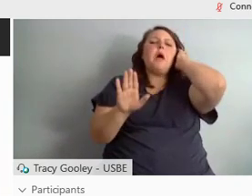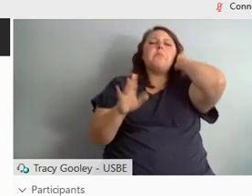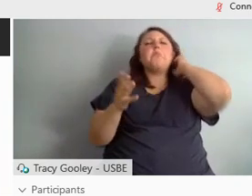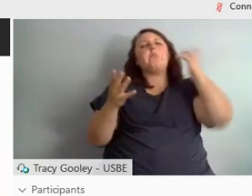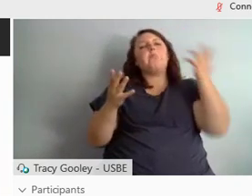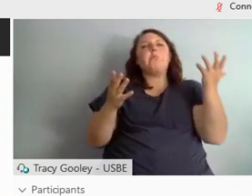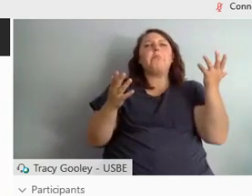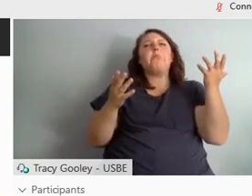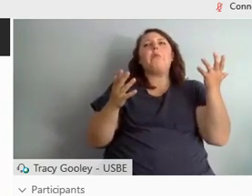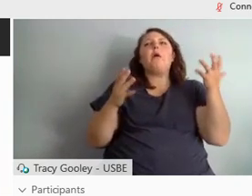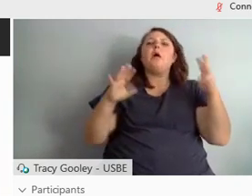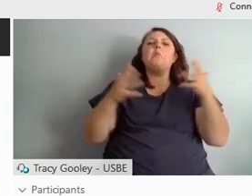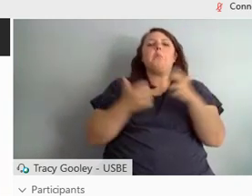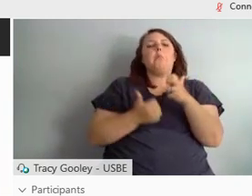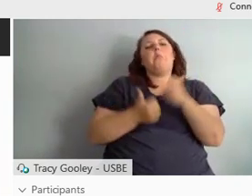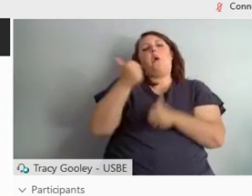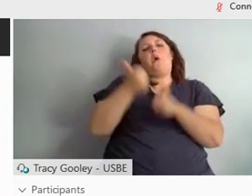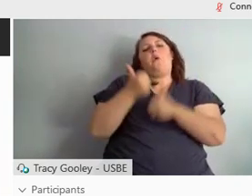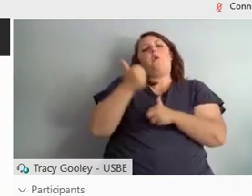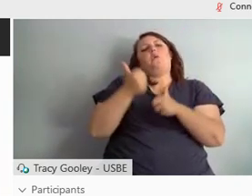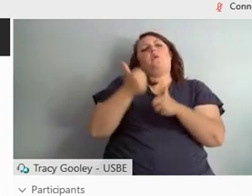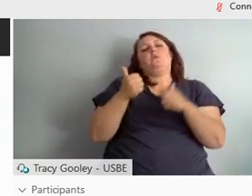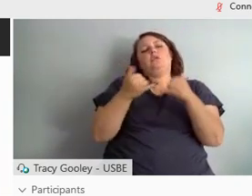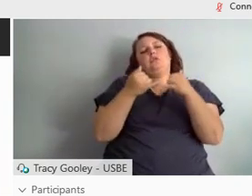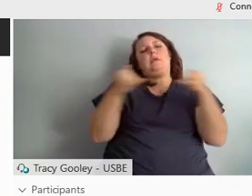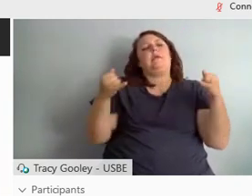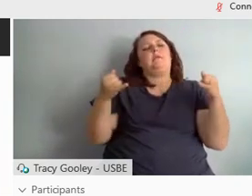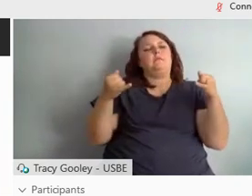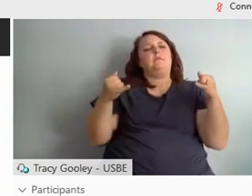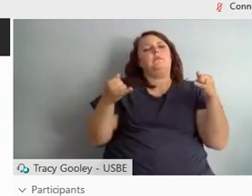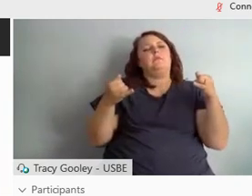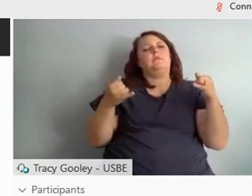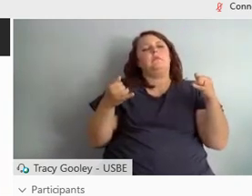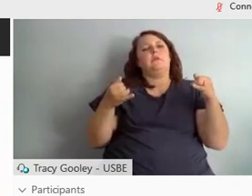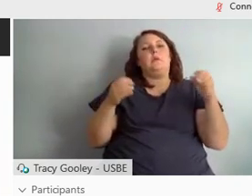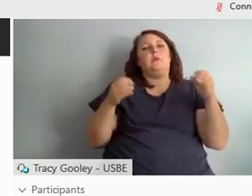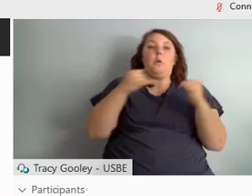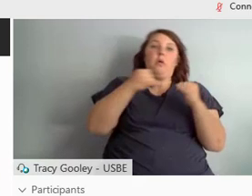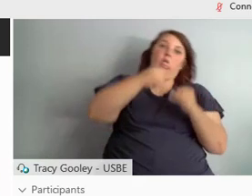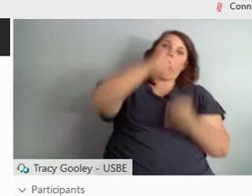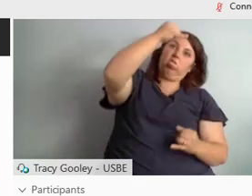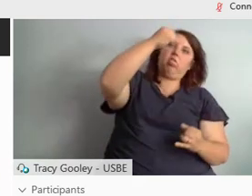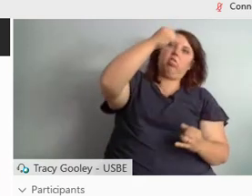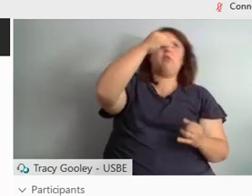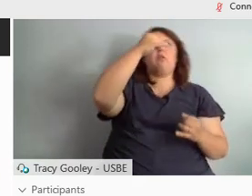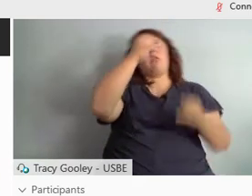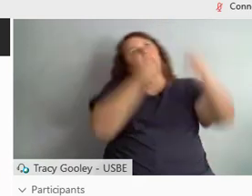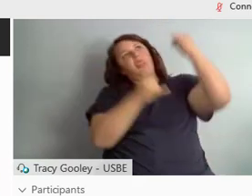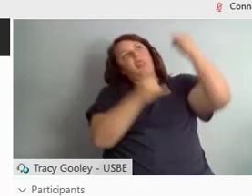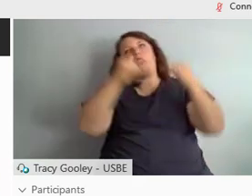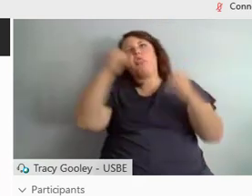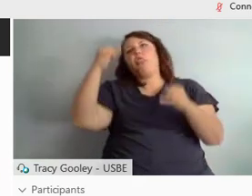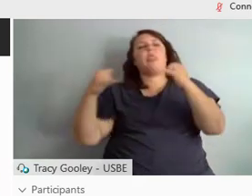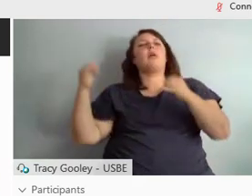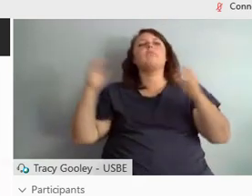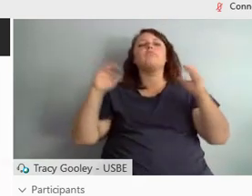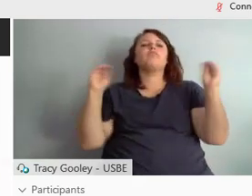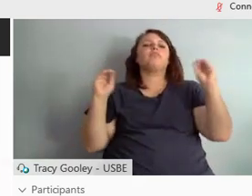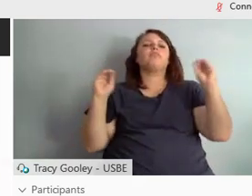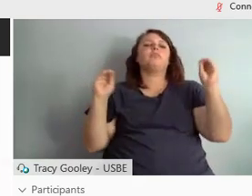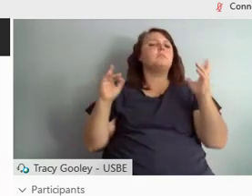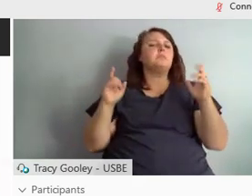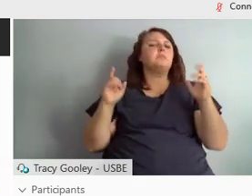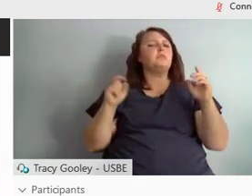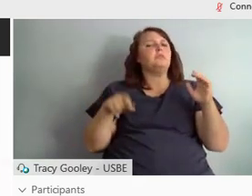that it is mostly a straight line and doesn't have a certain angle that it moves up or moves down